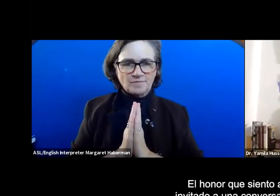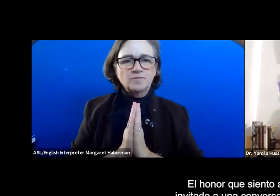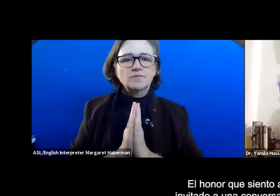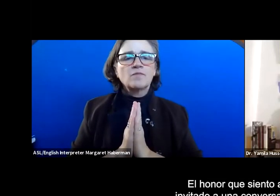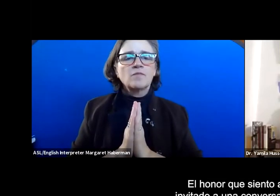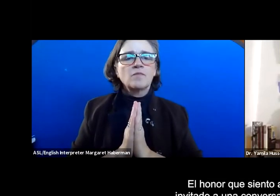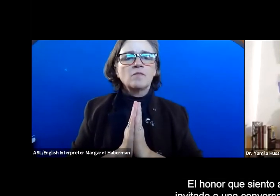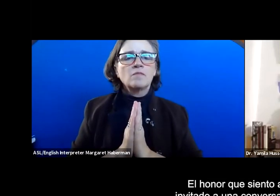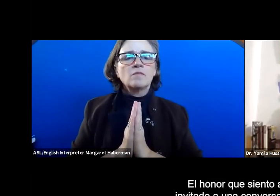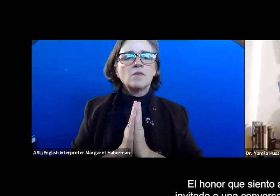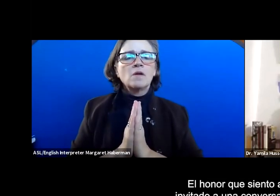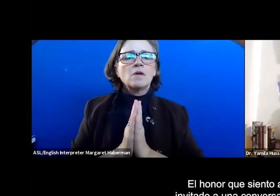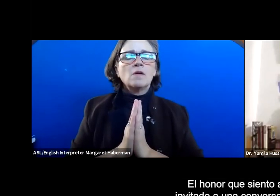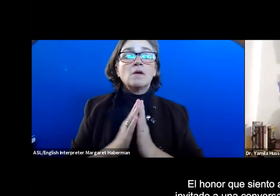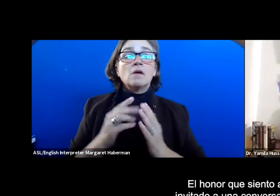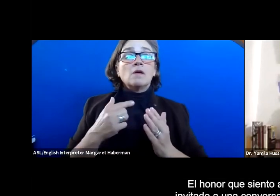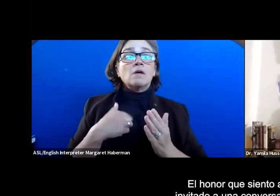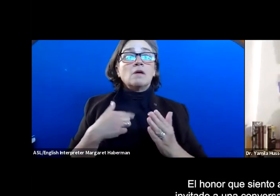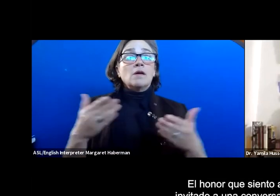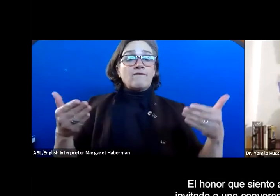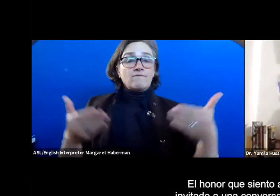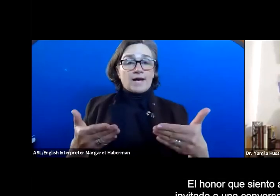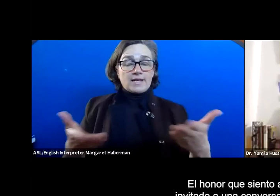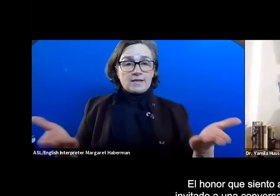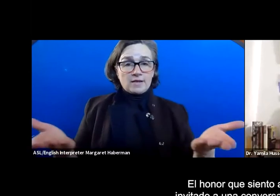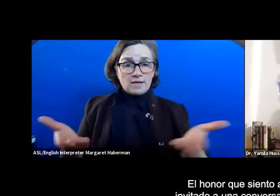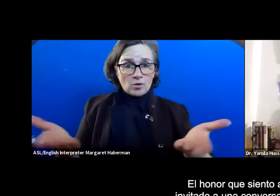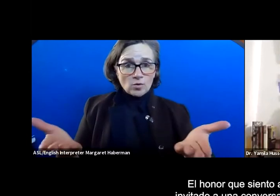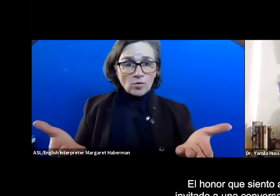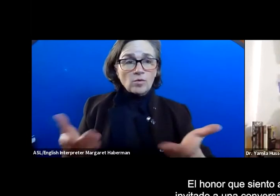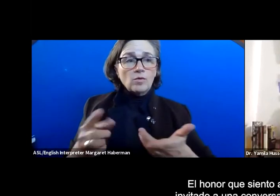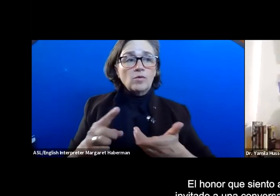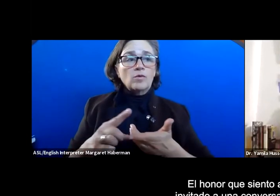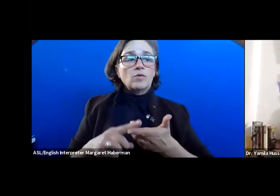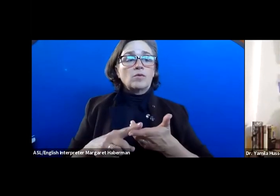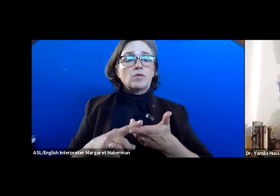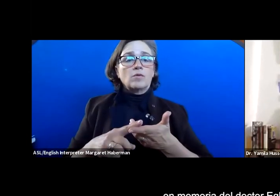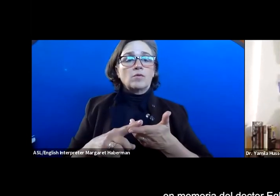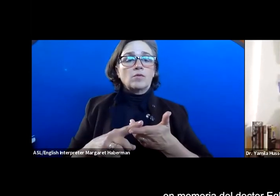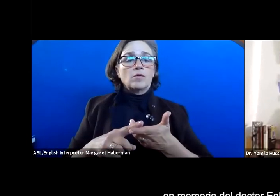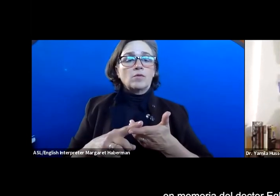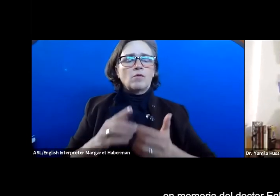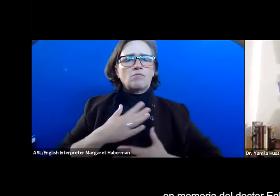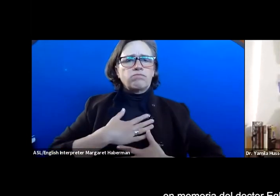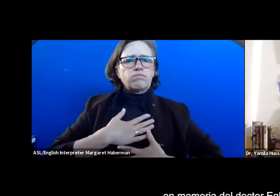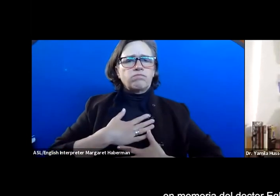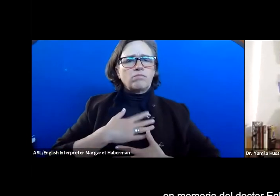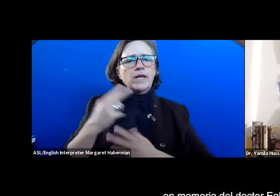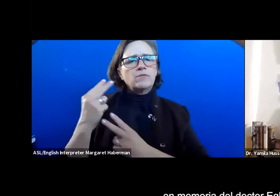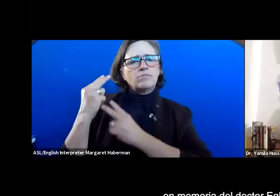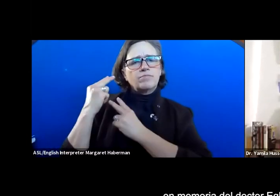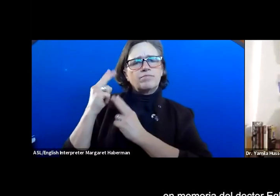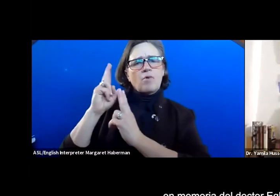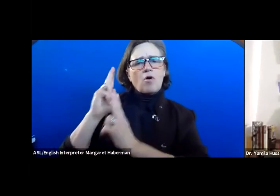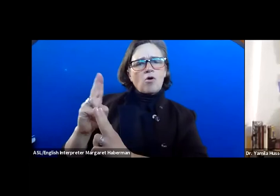The honor I feel to being invited to a conversation in memory of Dr.